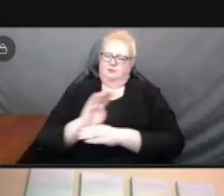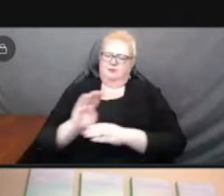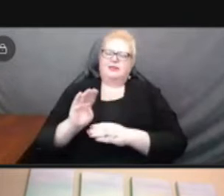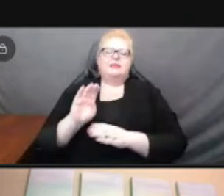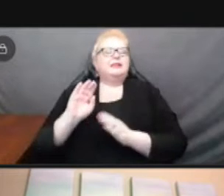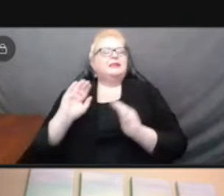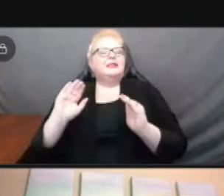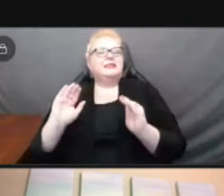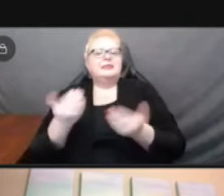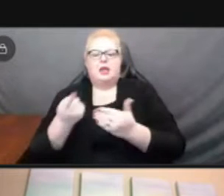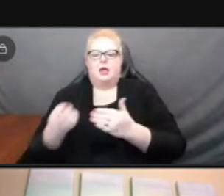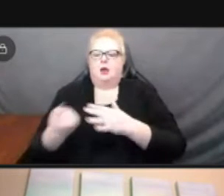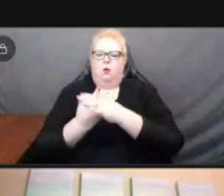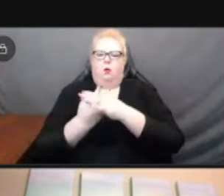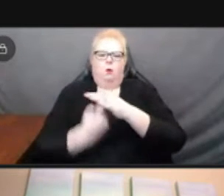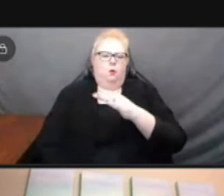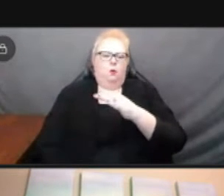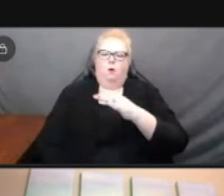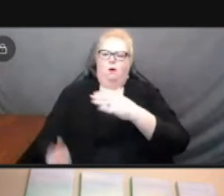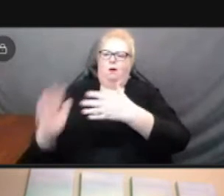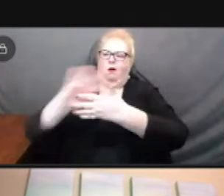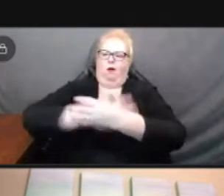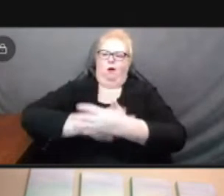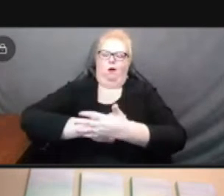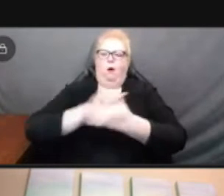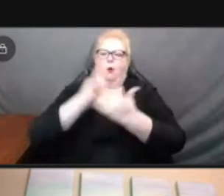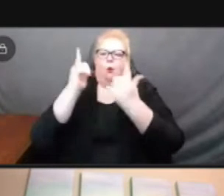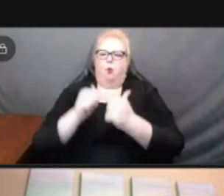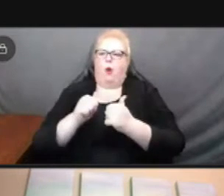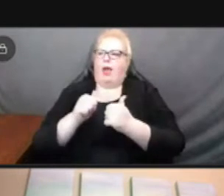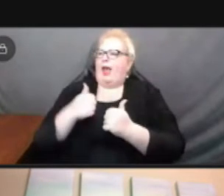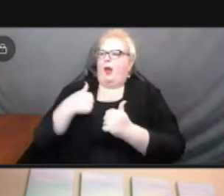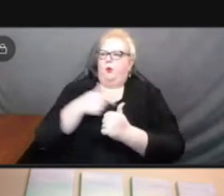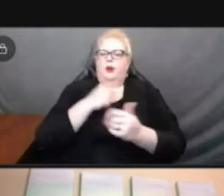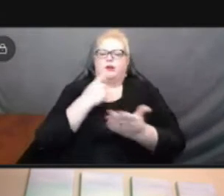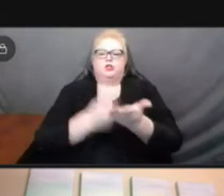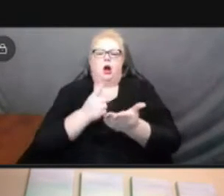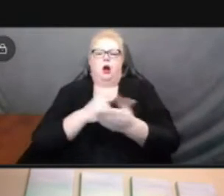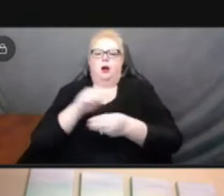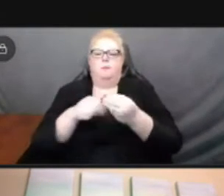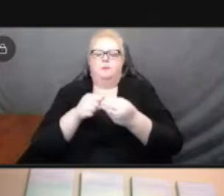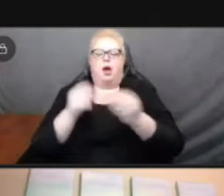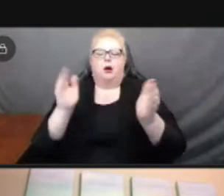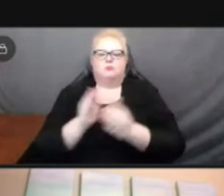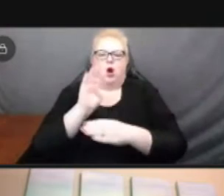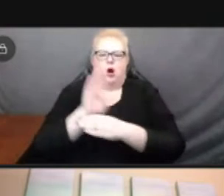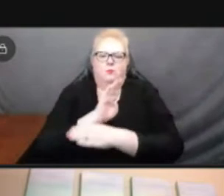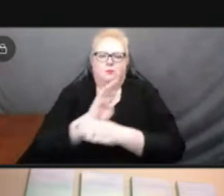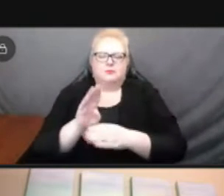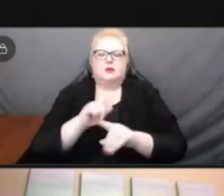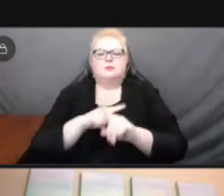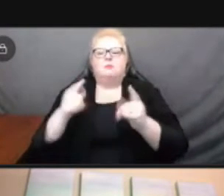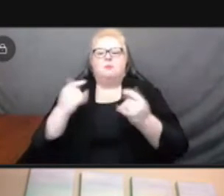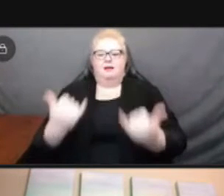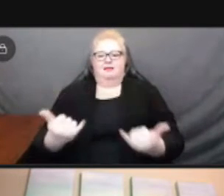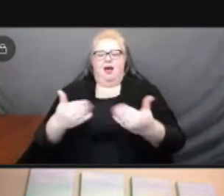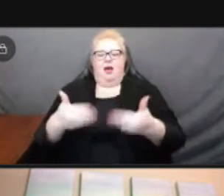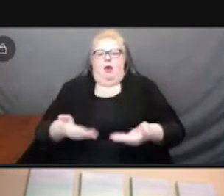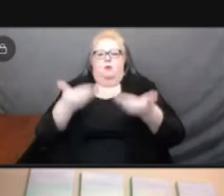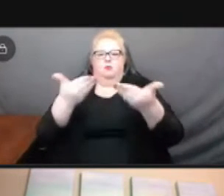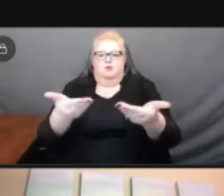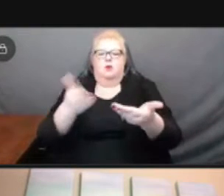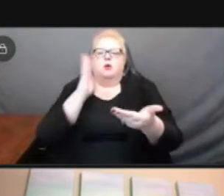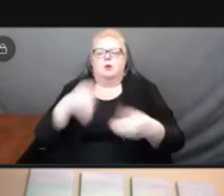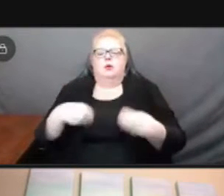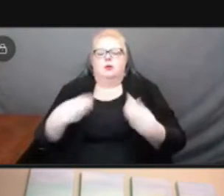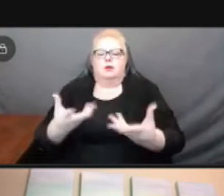in the shuffle of what small businesses are. So this gives us an opportunity to really hear from them, understand how their